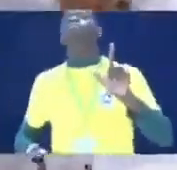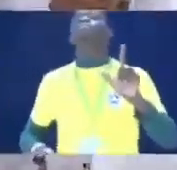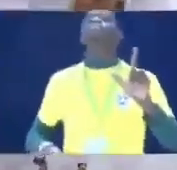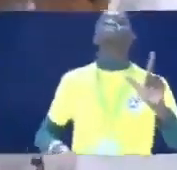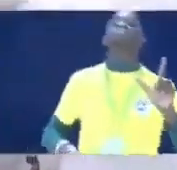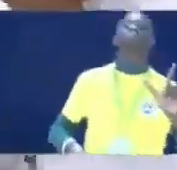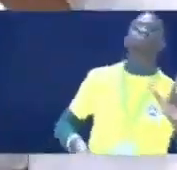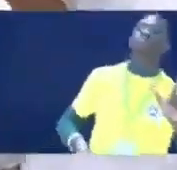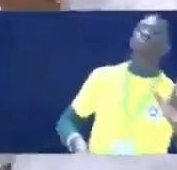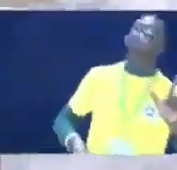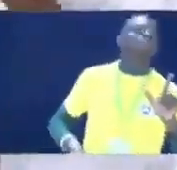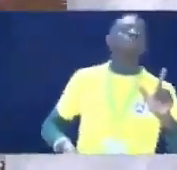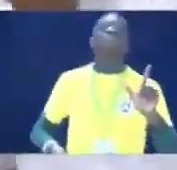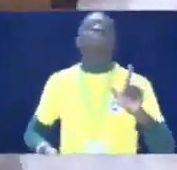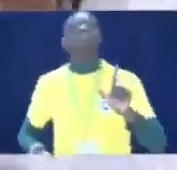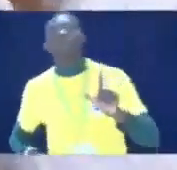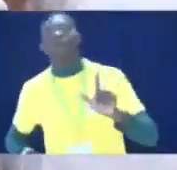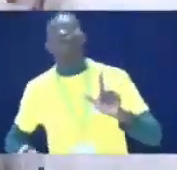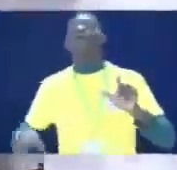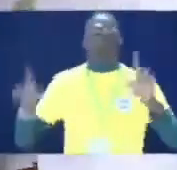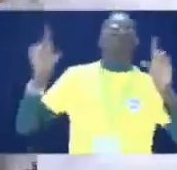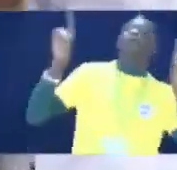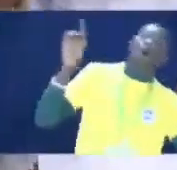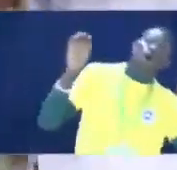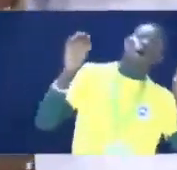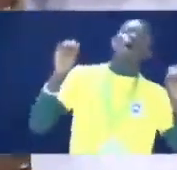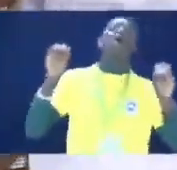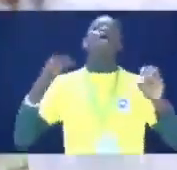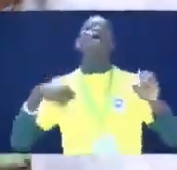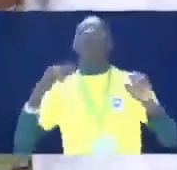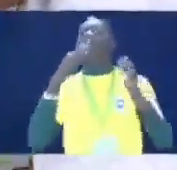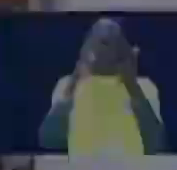again, do, do, do, do, do, do, do,